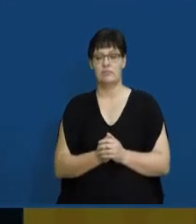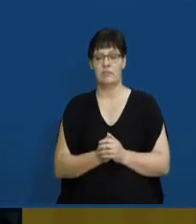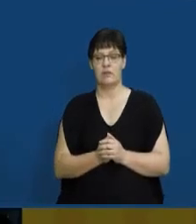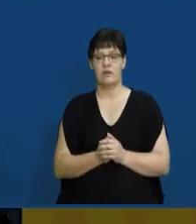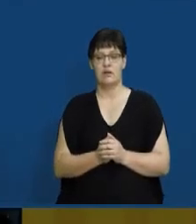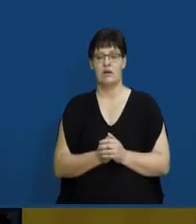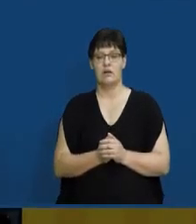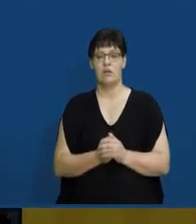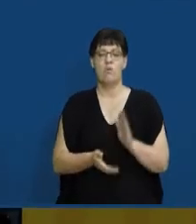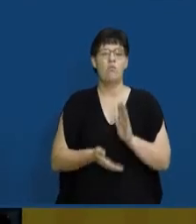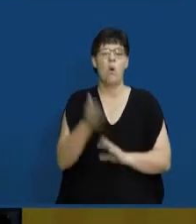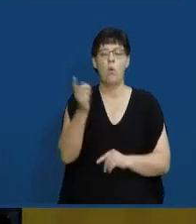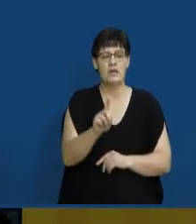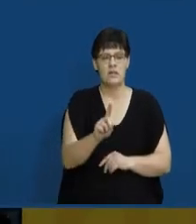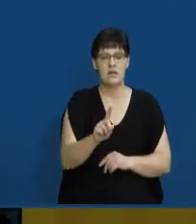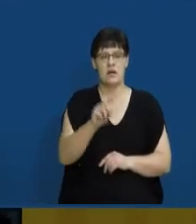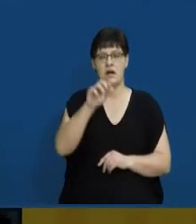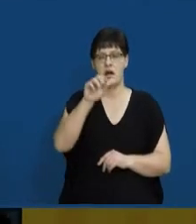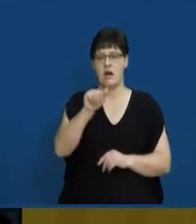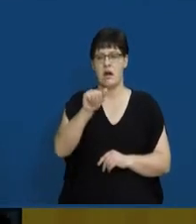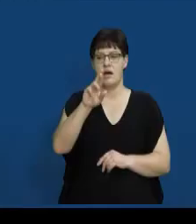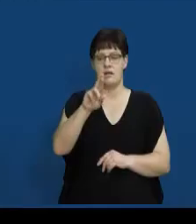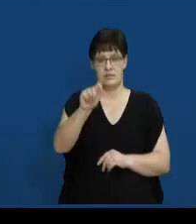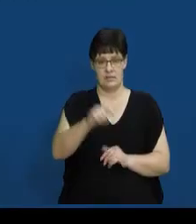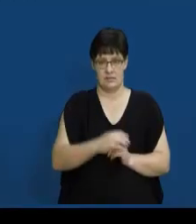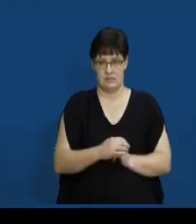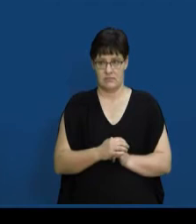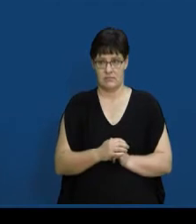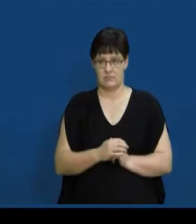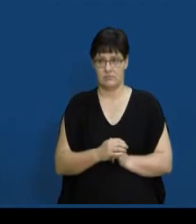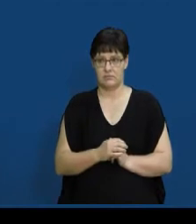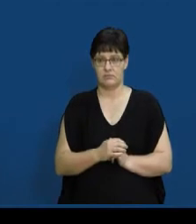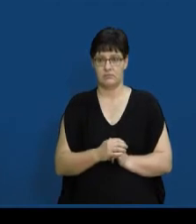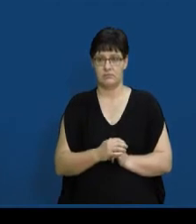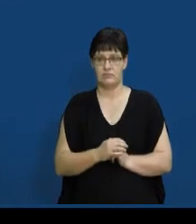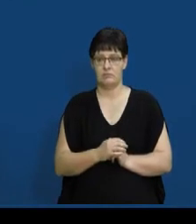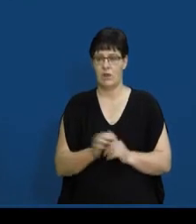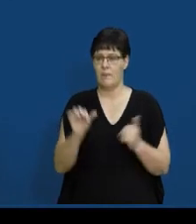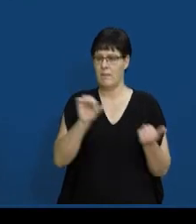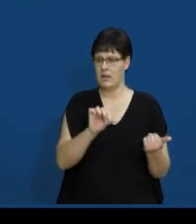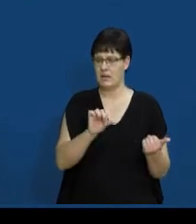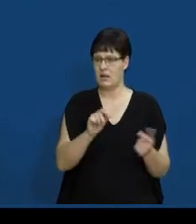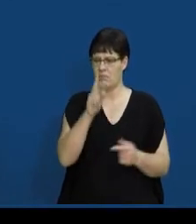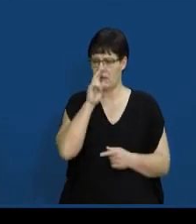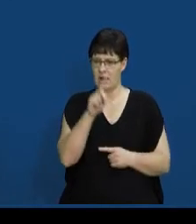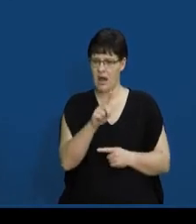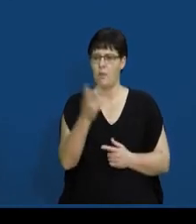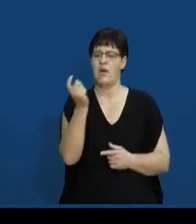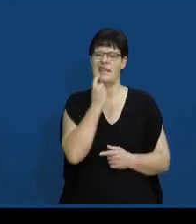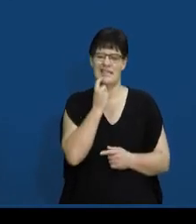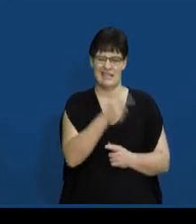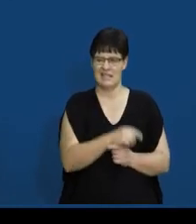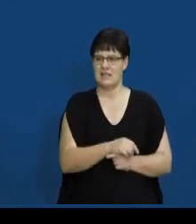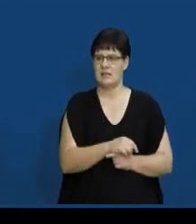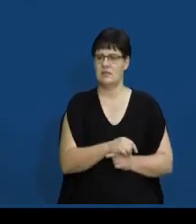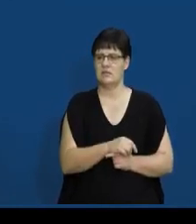call art. Okay? Let's go back. Let's just do it on this page here. It'll be easier.